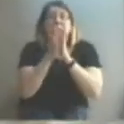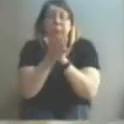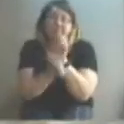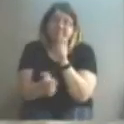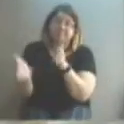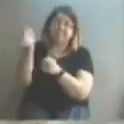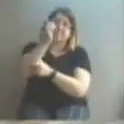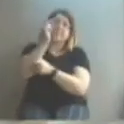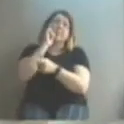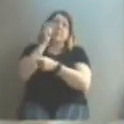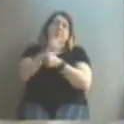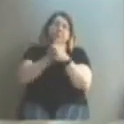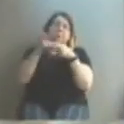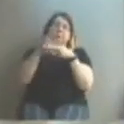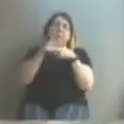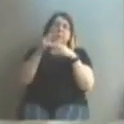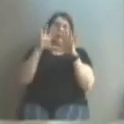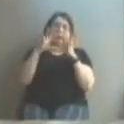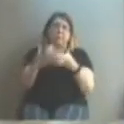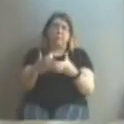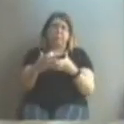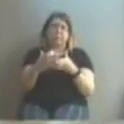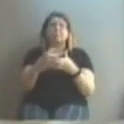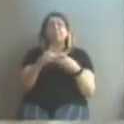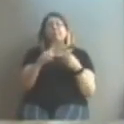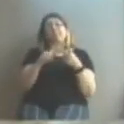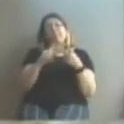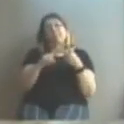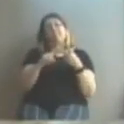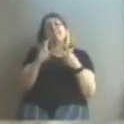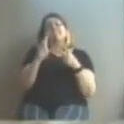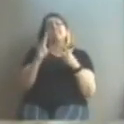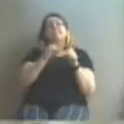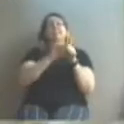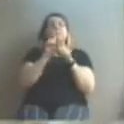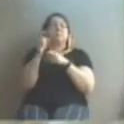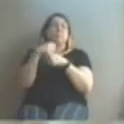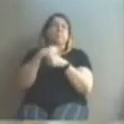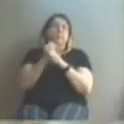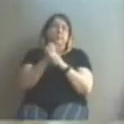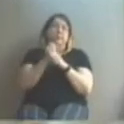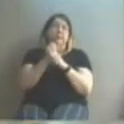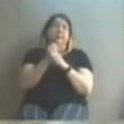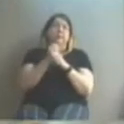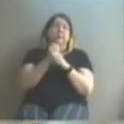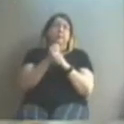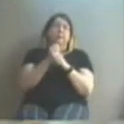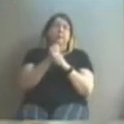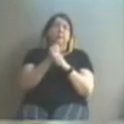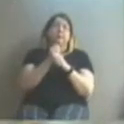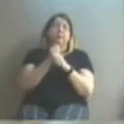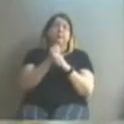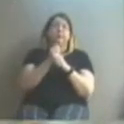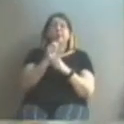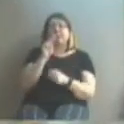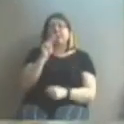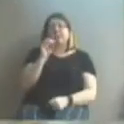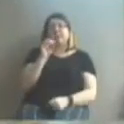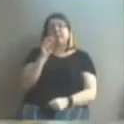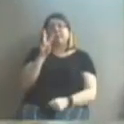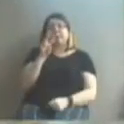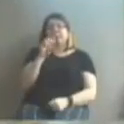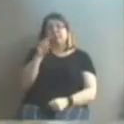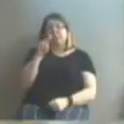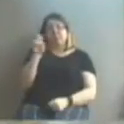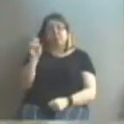every temporary crew. The other thing we did too is we created mow zones,